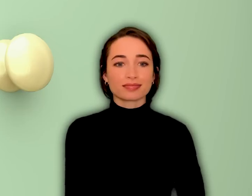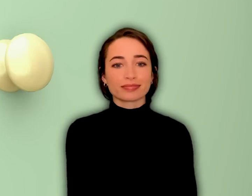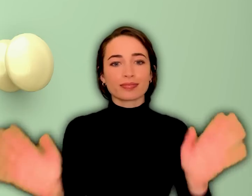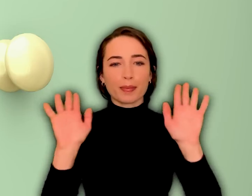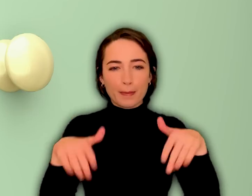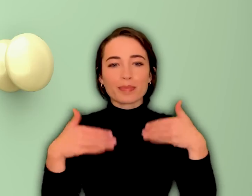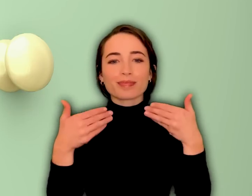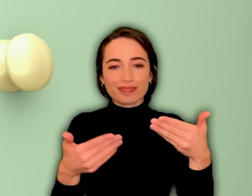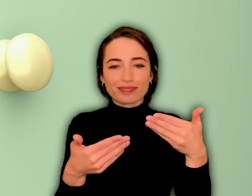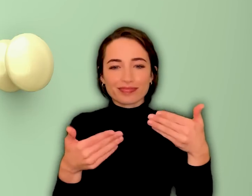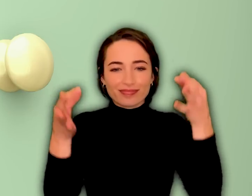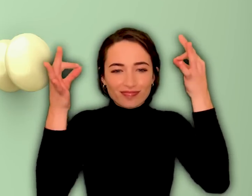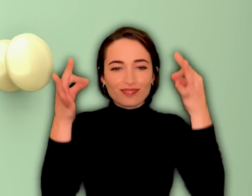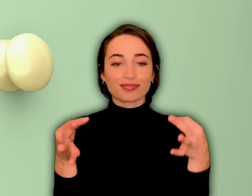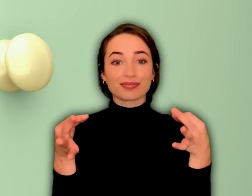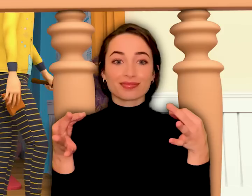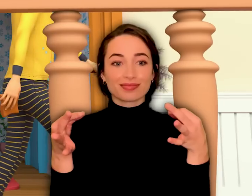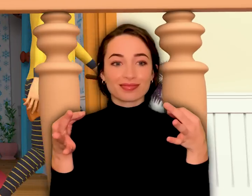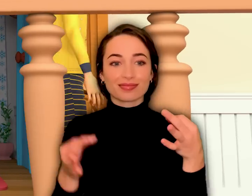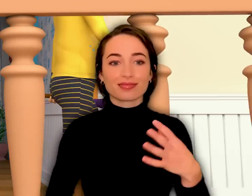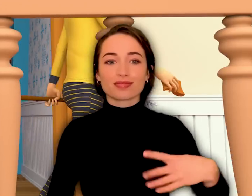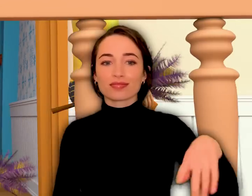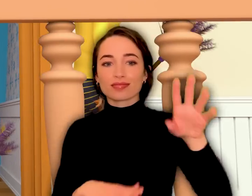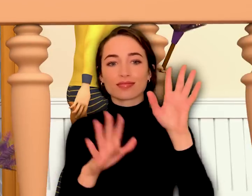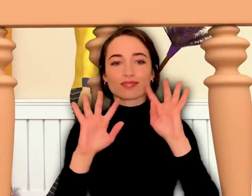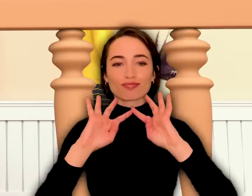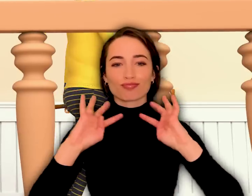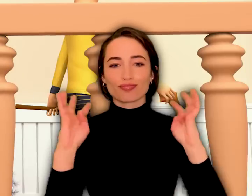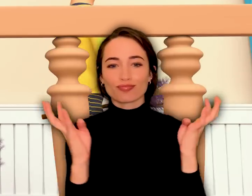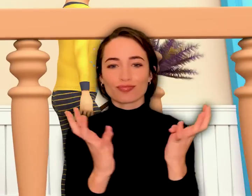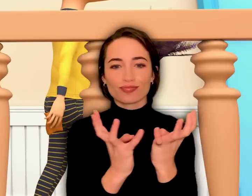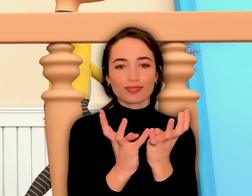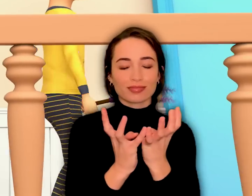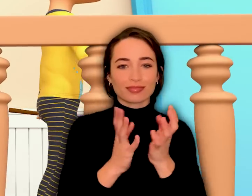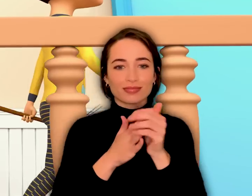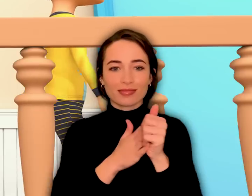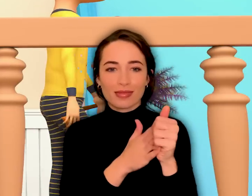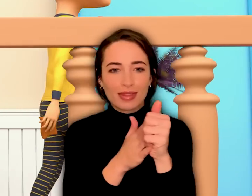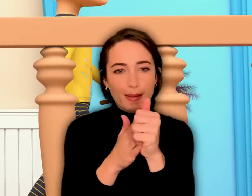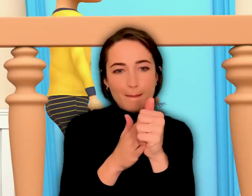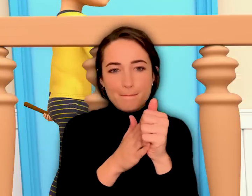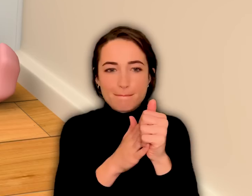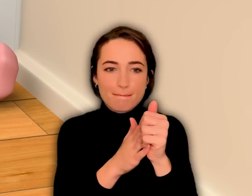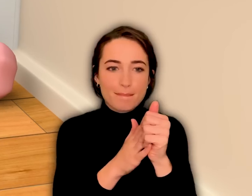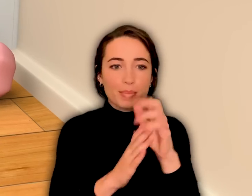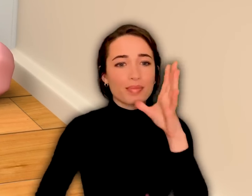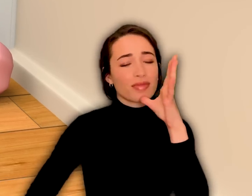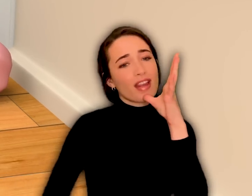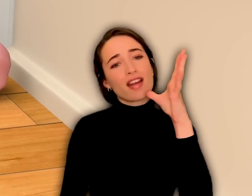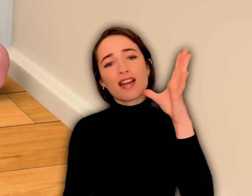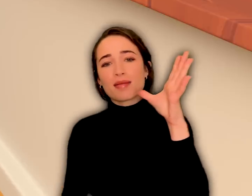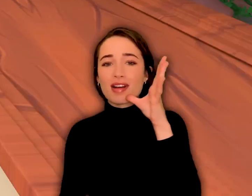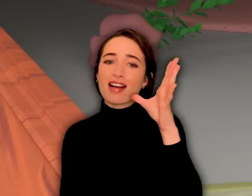so to help the kids have decided all as one with love they were guided